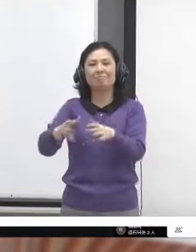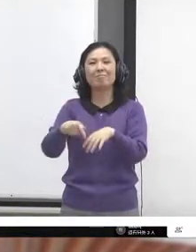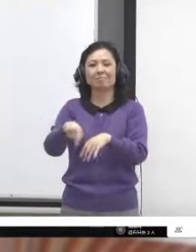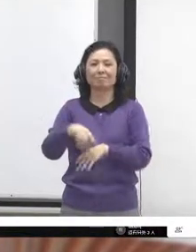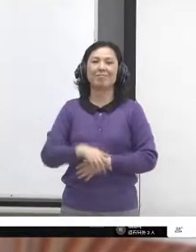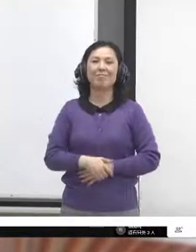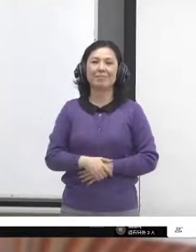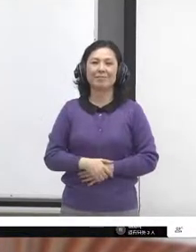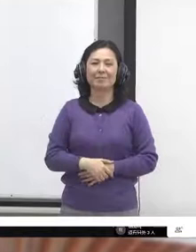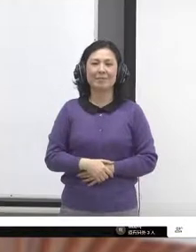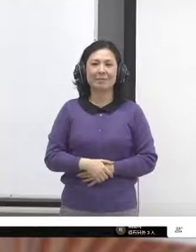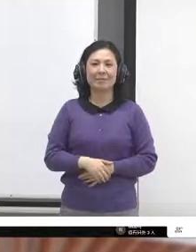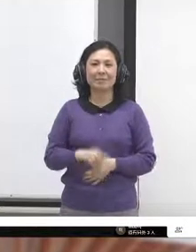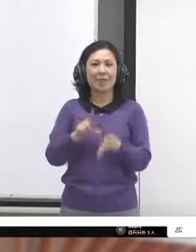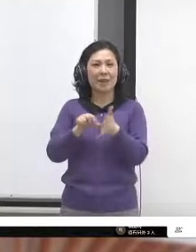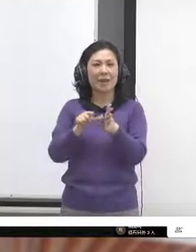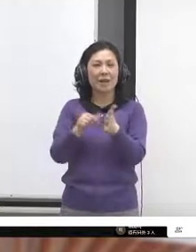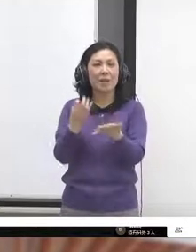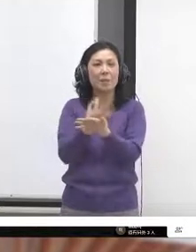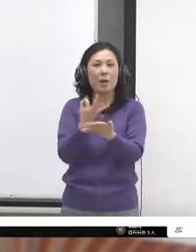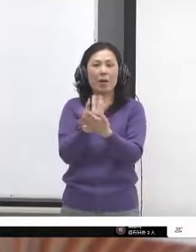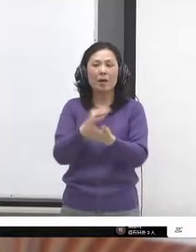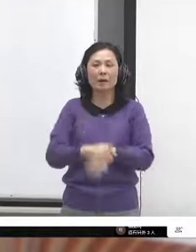to move to